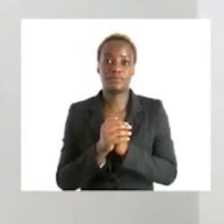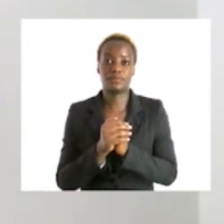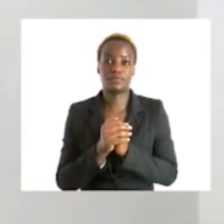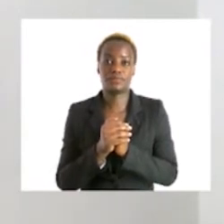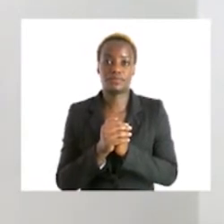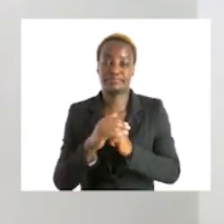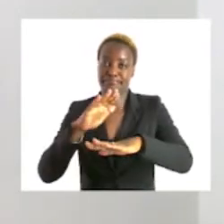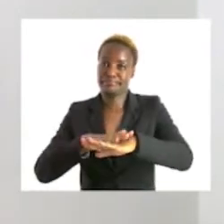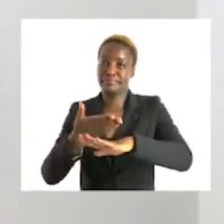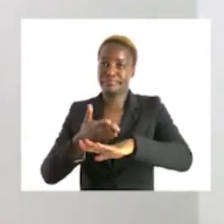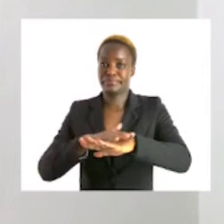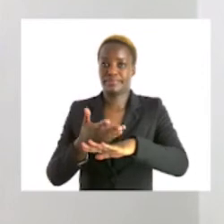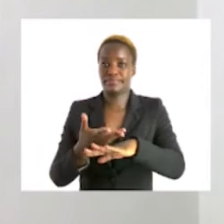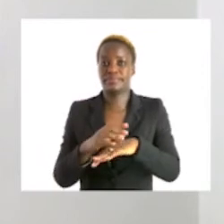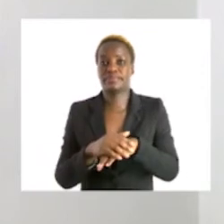For example,